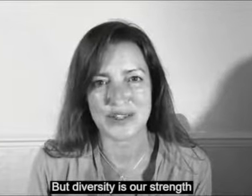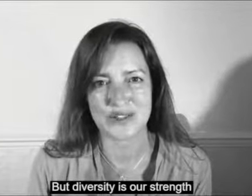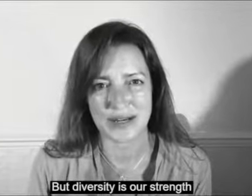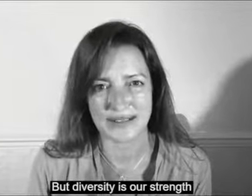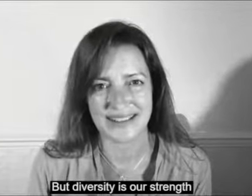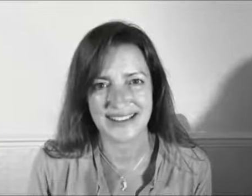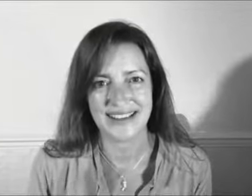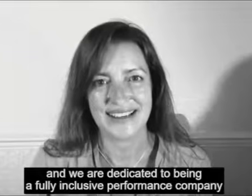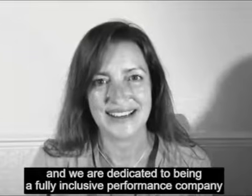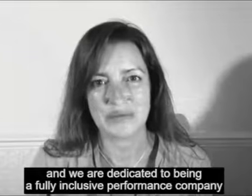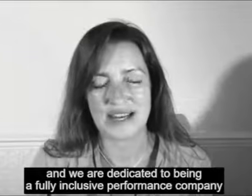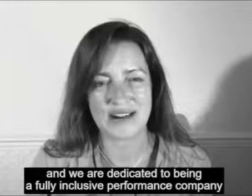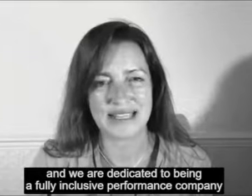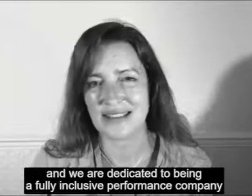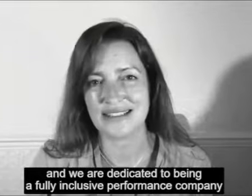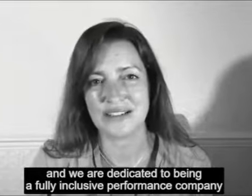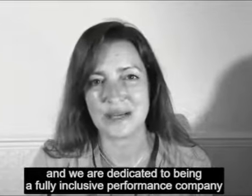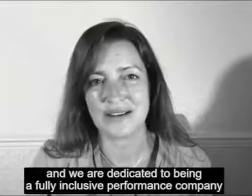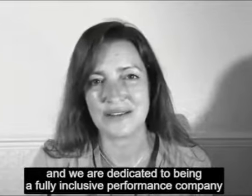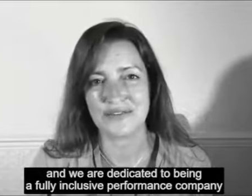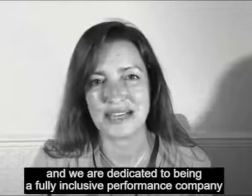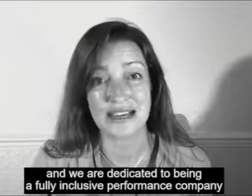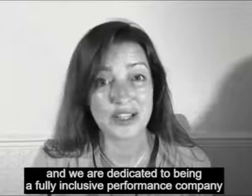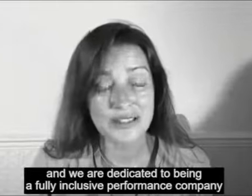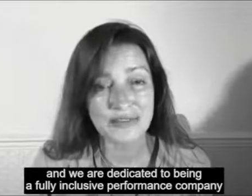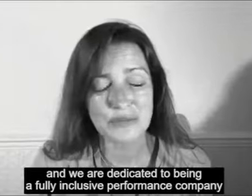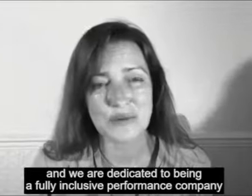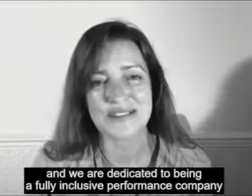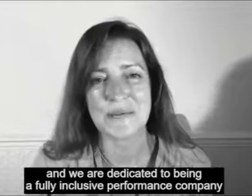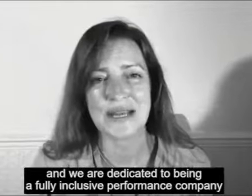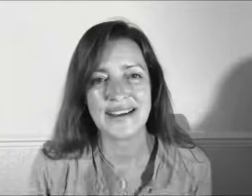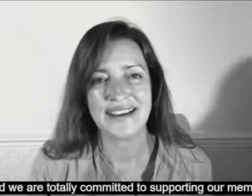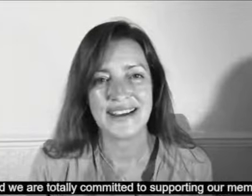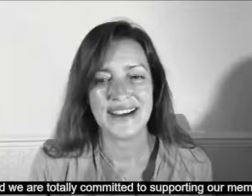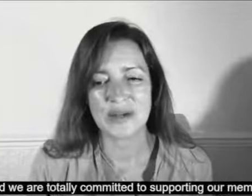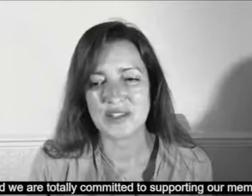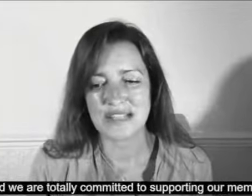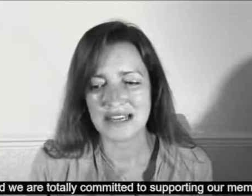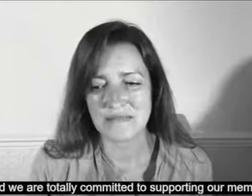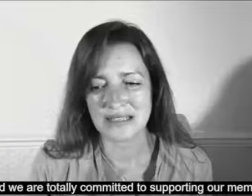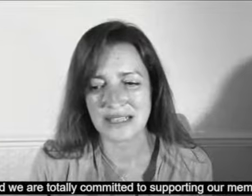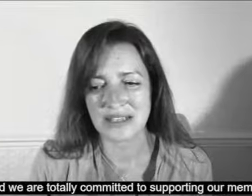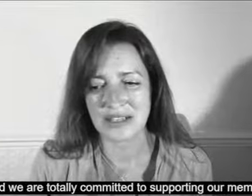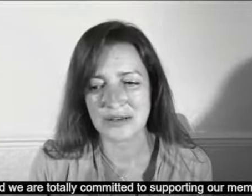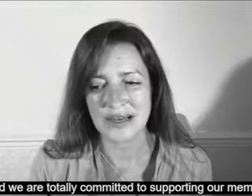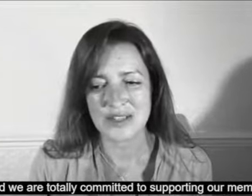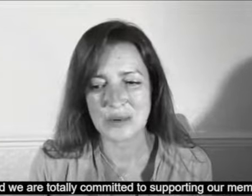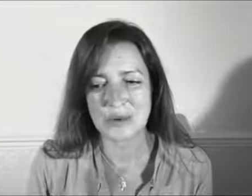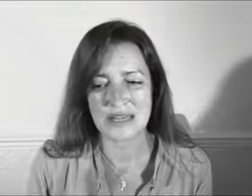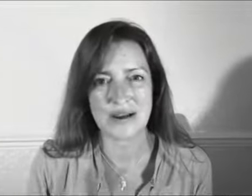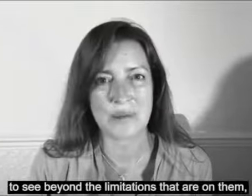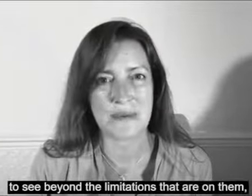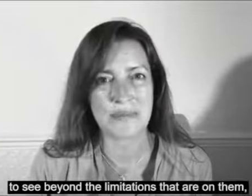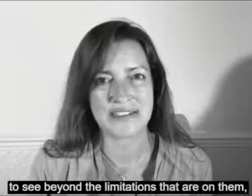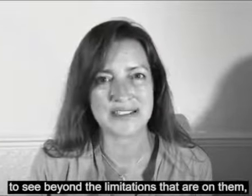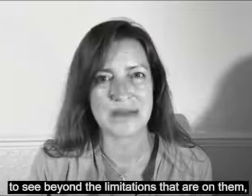our strength. And we are dedicated to being a fully inclusive performance company, and we are totally committed to